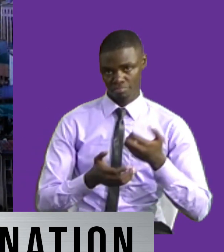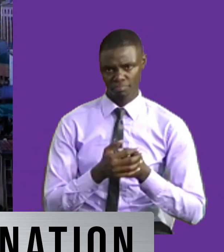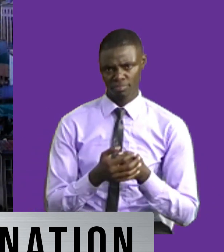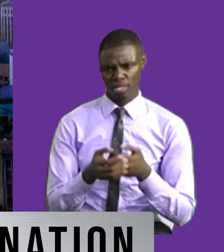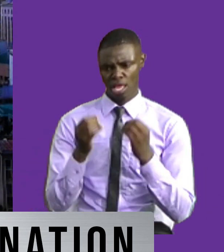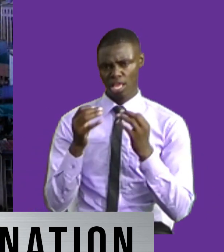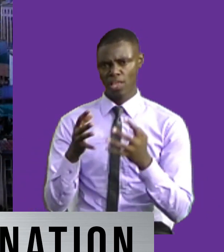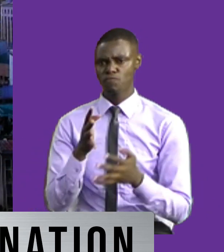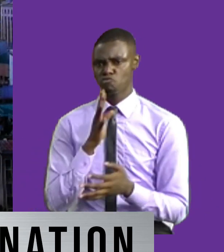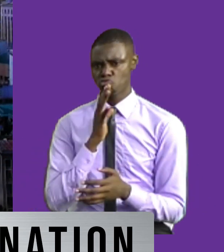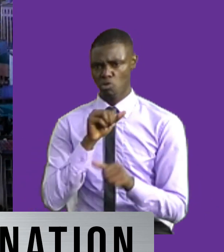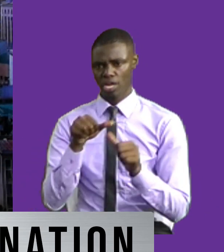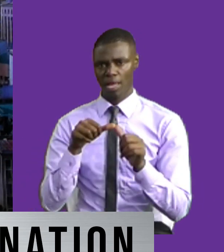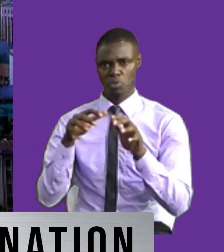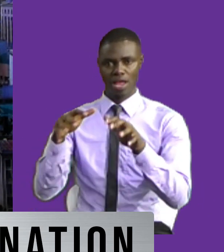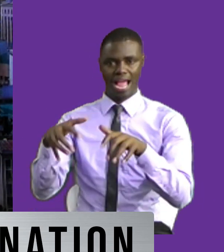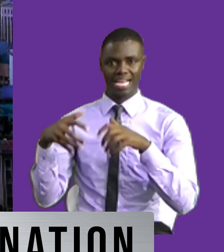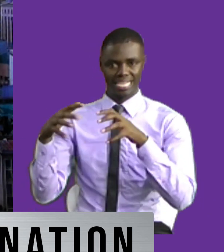If you talk of agriculture,